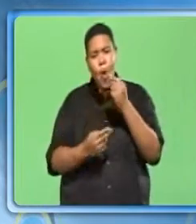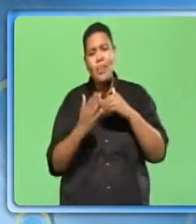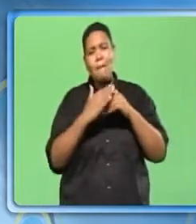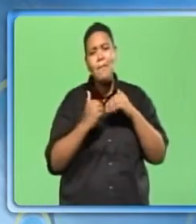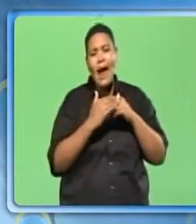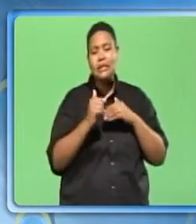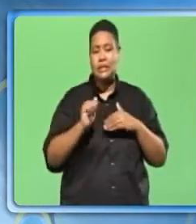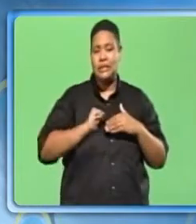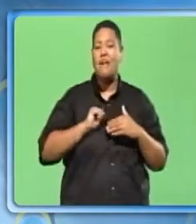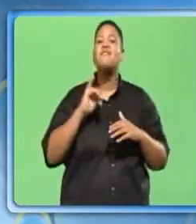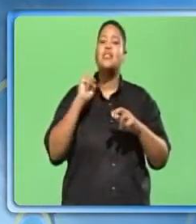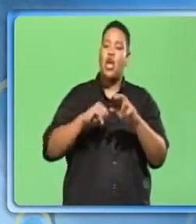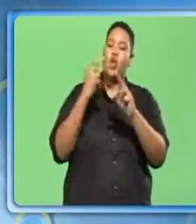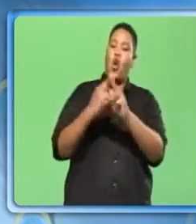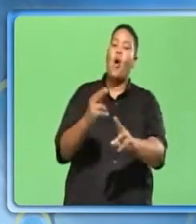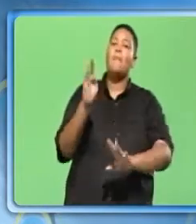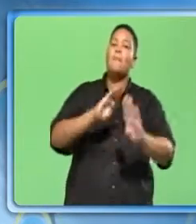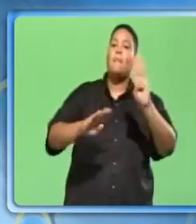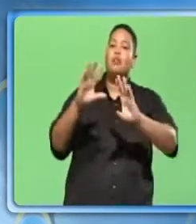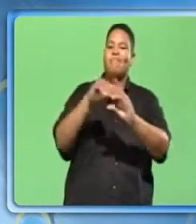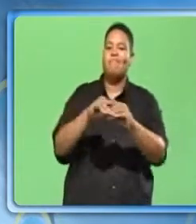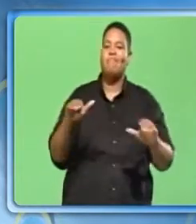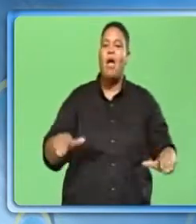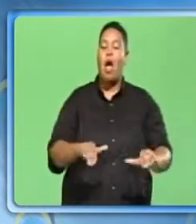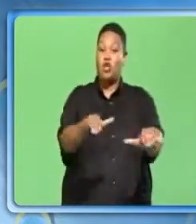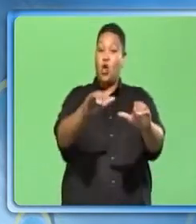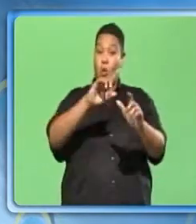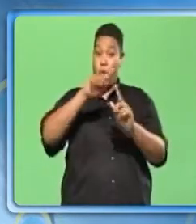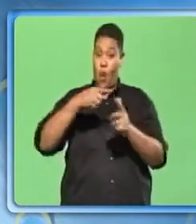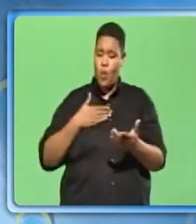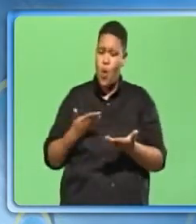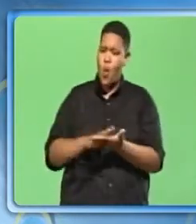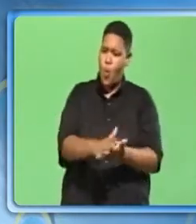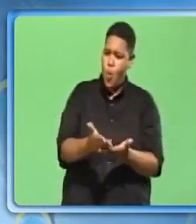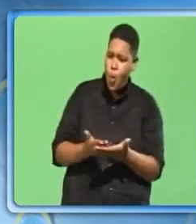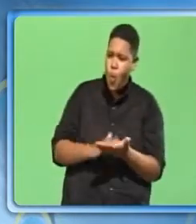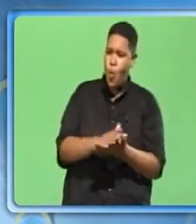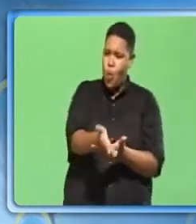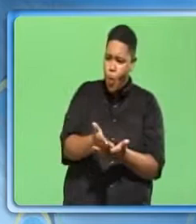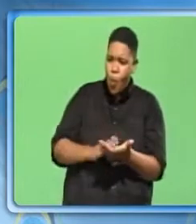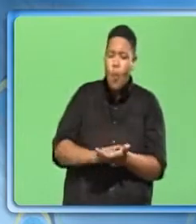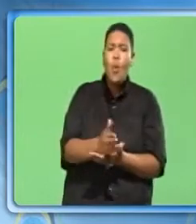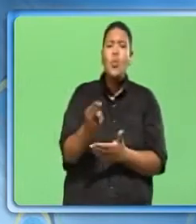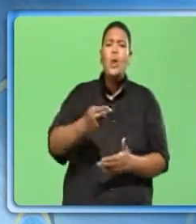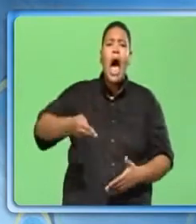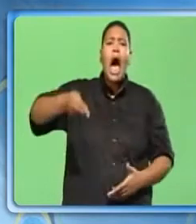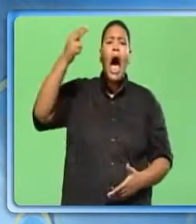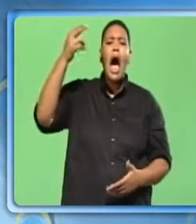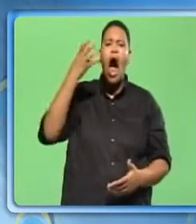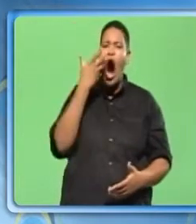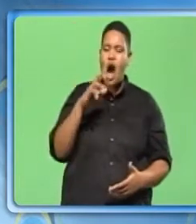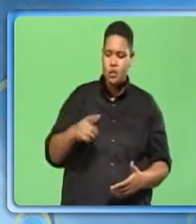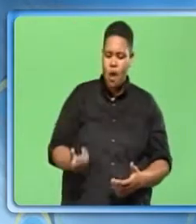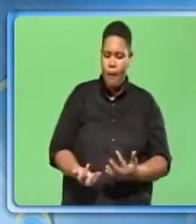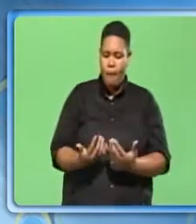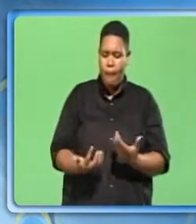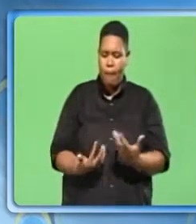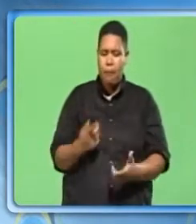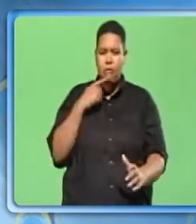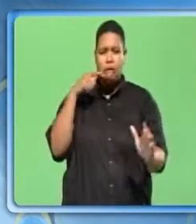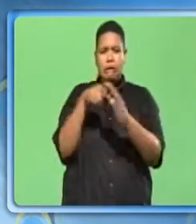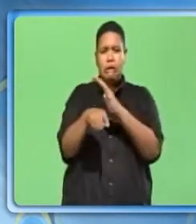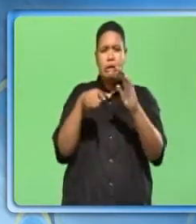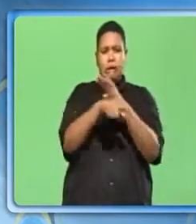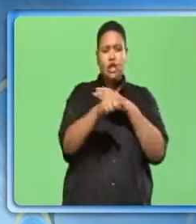is biology in action. When we cook our meals using high temperatures to kill germs that may